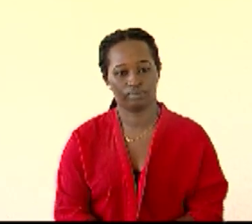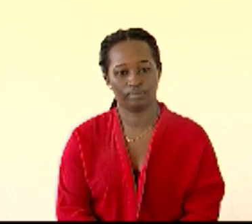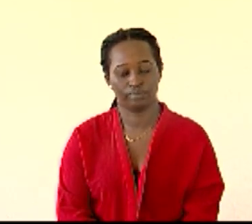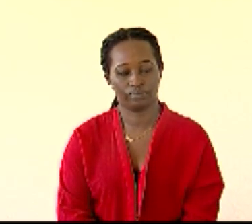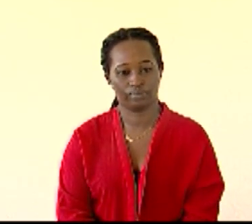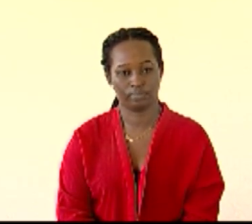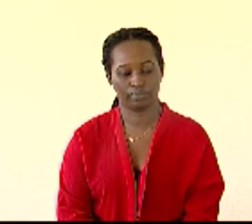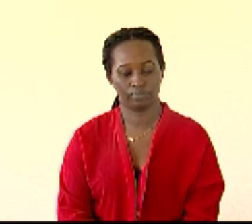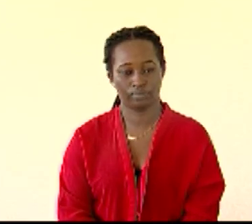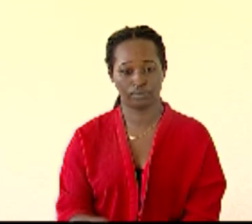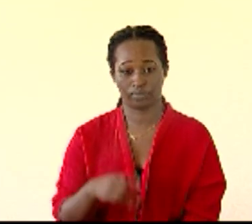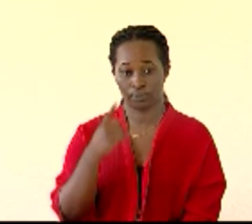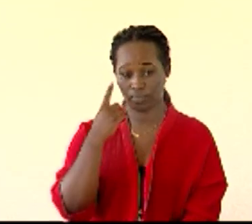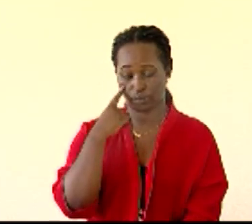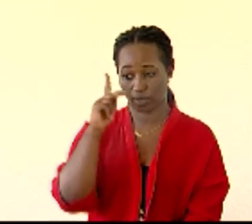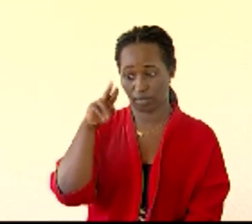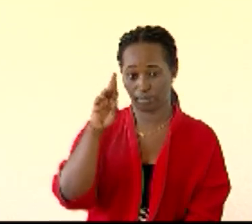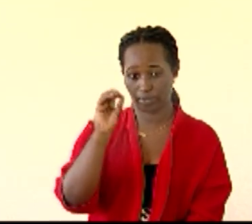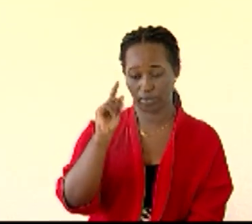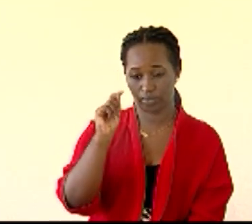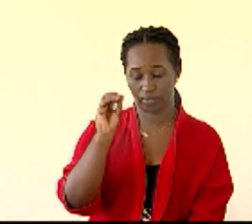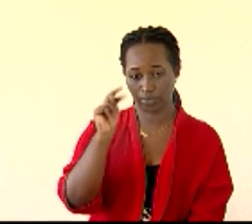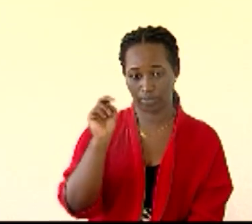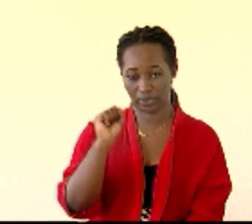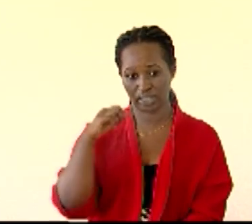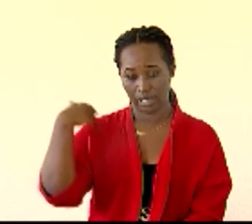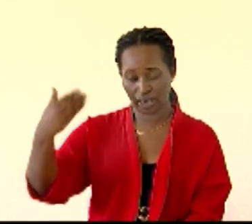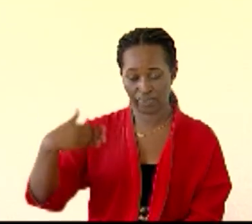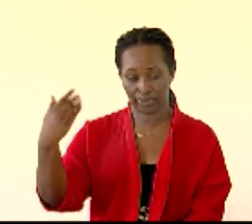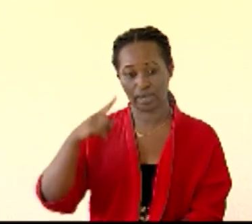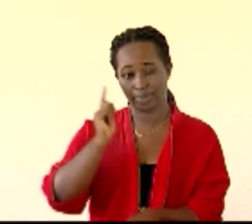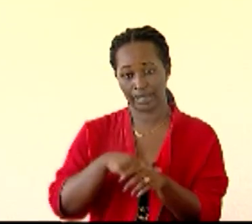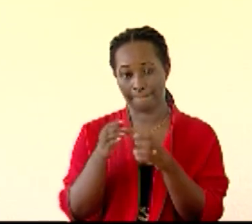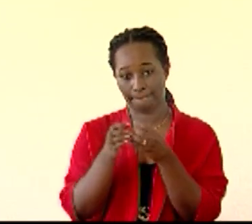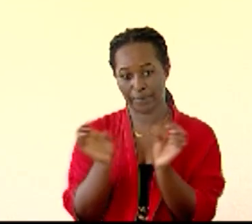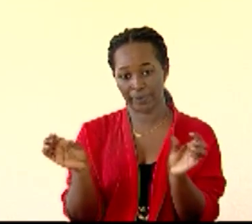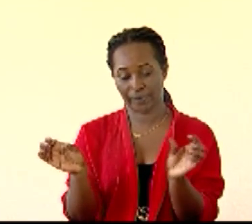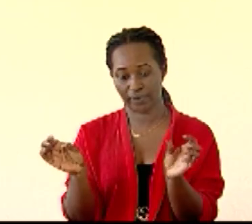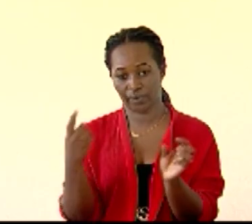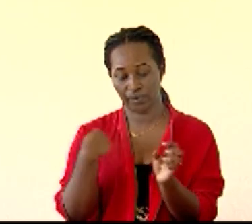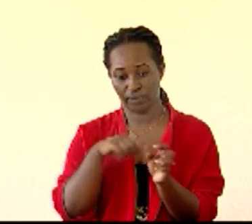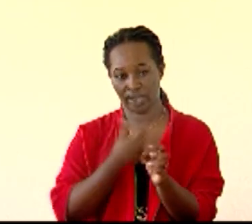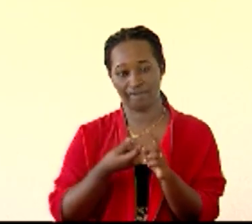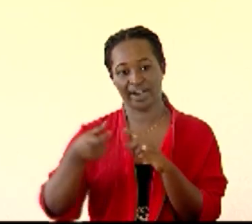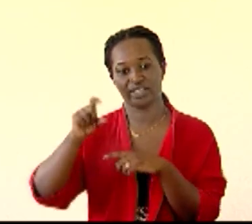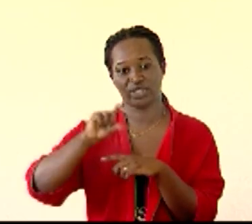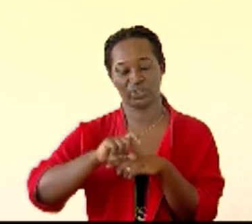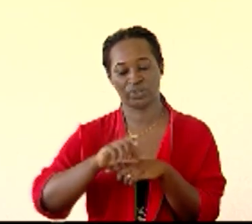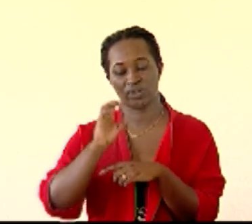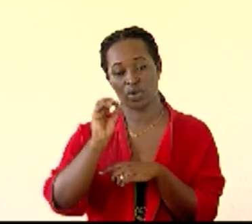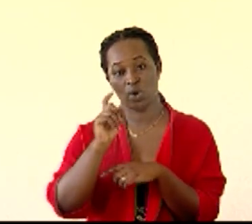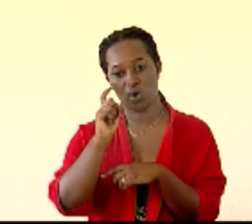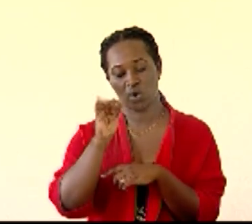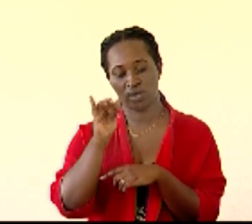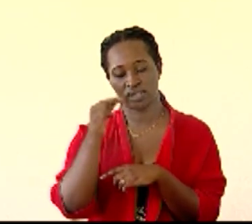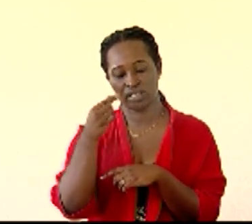The piling of the protons. As you can check, every time water splits, we have an addition. Oxygen is